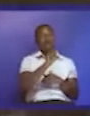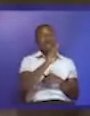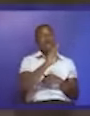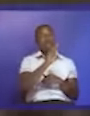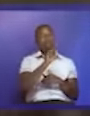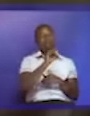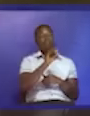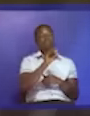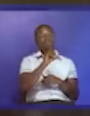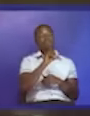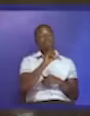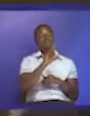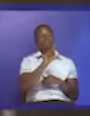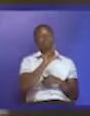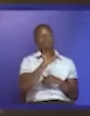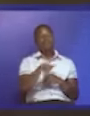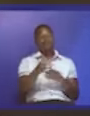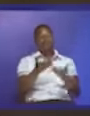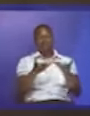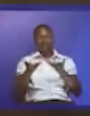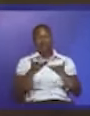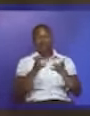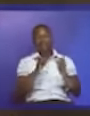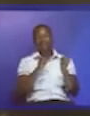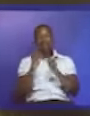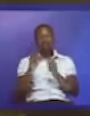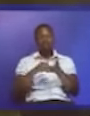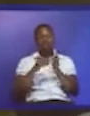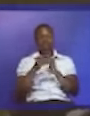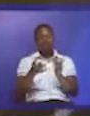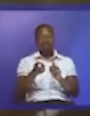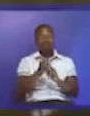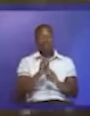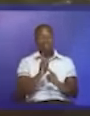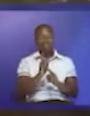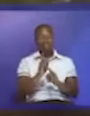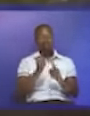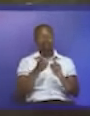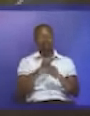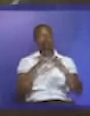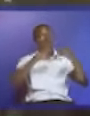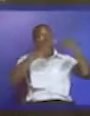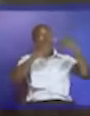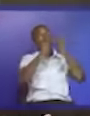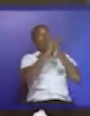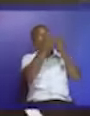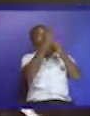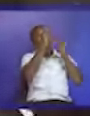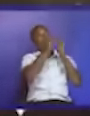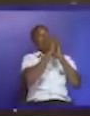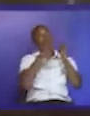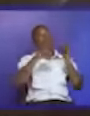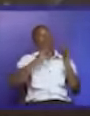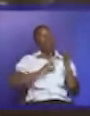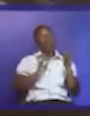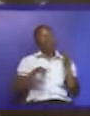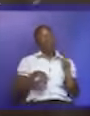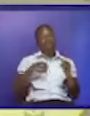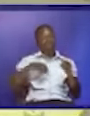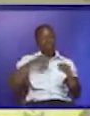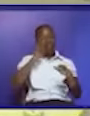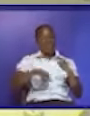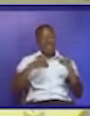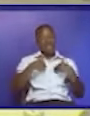is shared dominion. That means it is derived from our relationship with God. We cannot walk in dominion